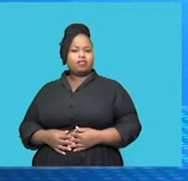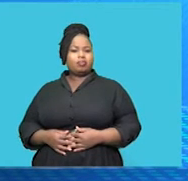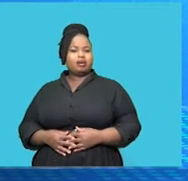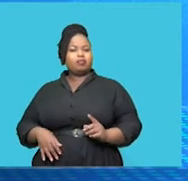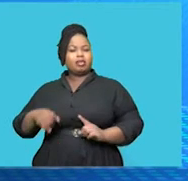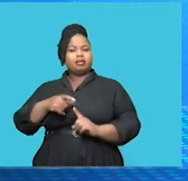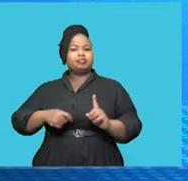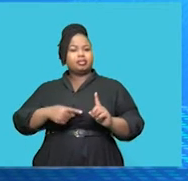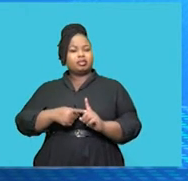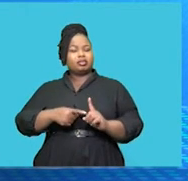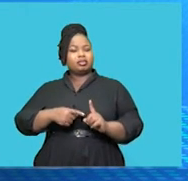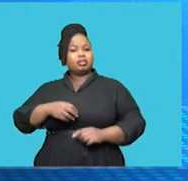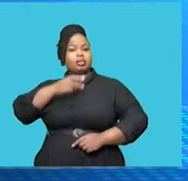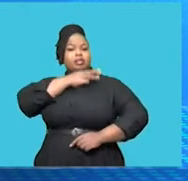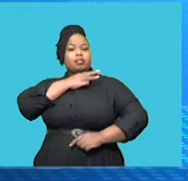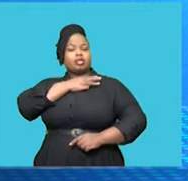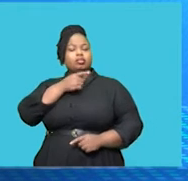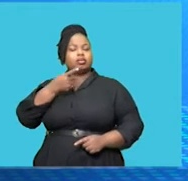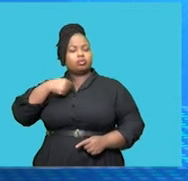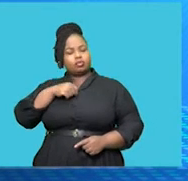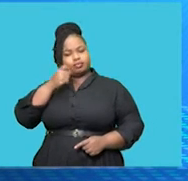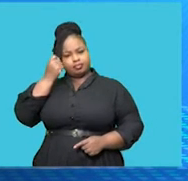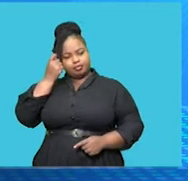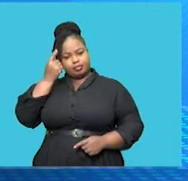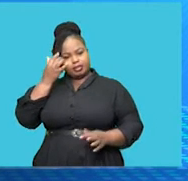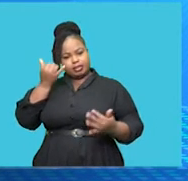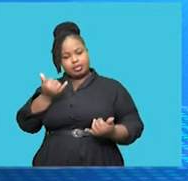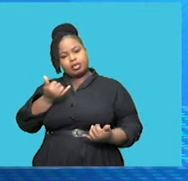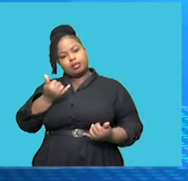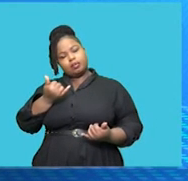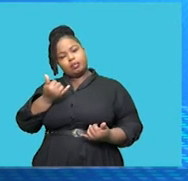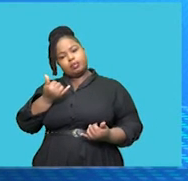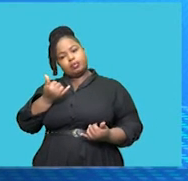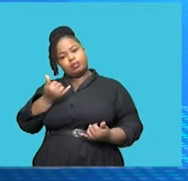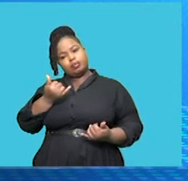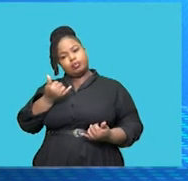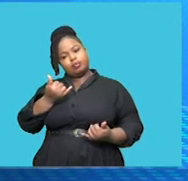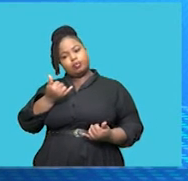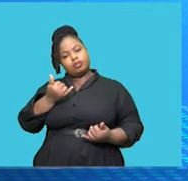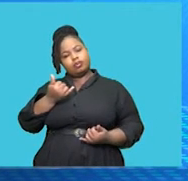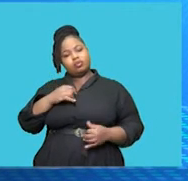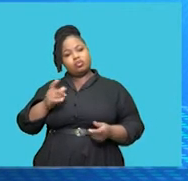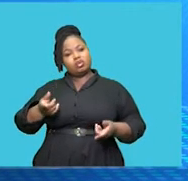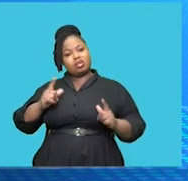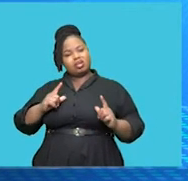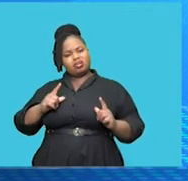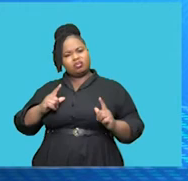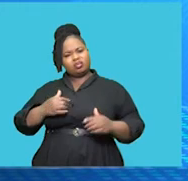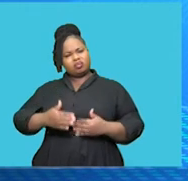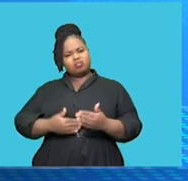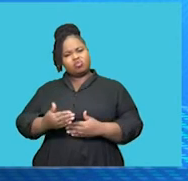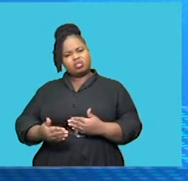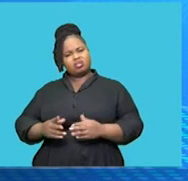question. And our understanding is that he's currently in jail. And we are allowing the legal process to take